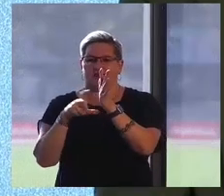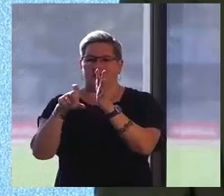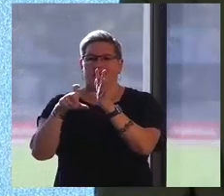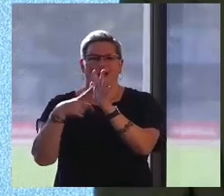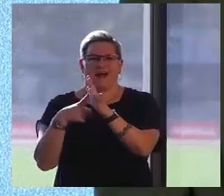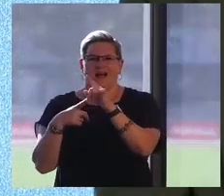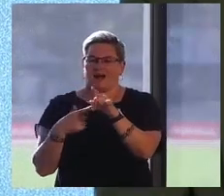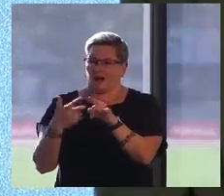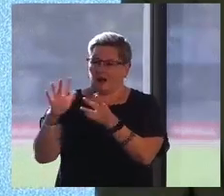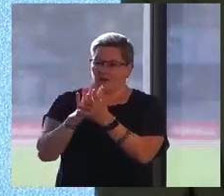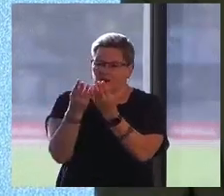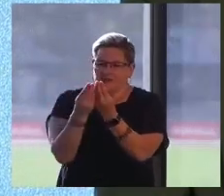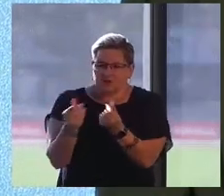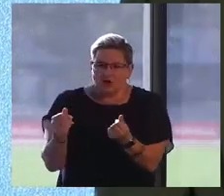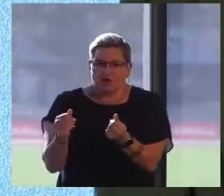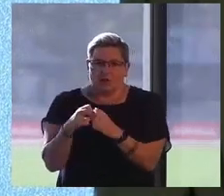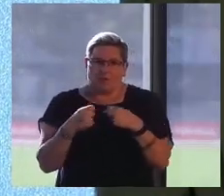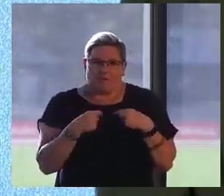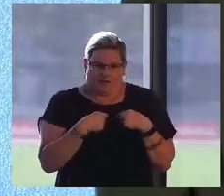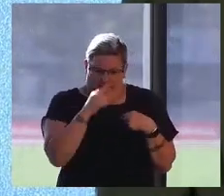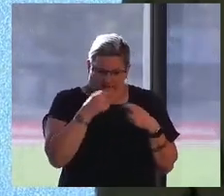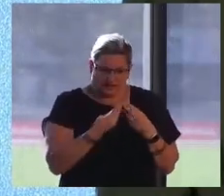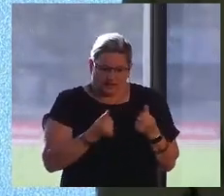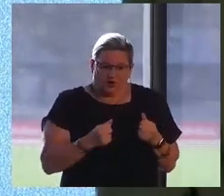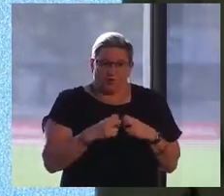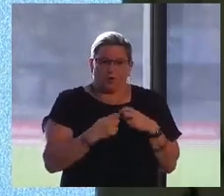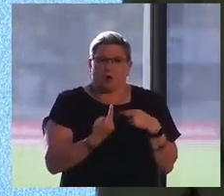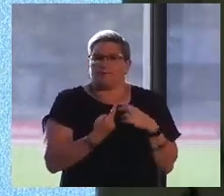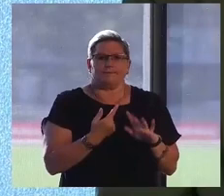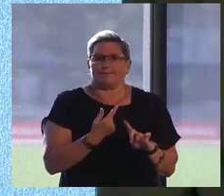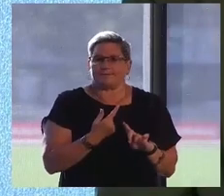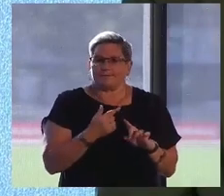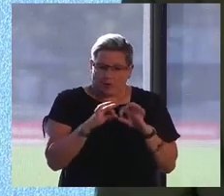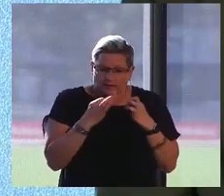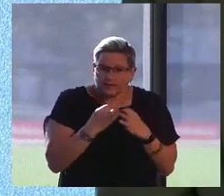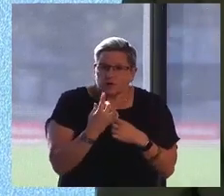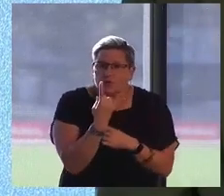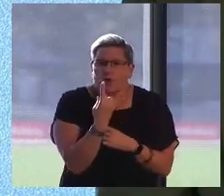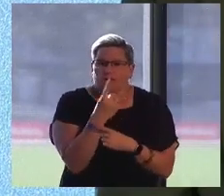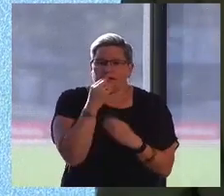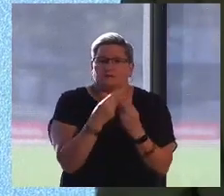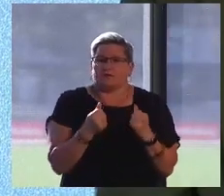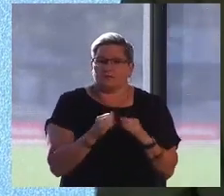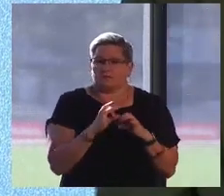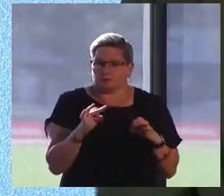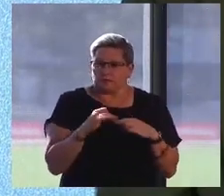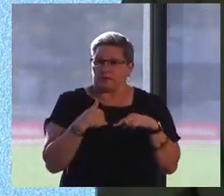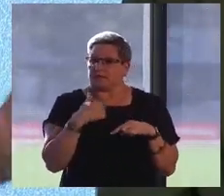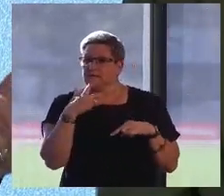No one organisation can do it, and it's when we put our various strengths. So we might be doing